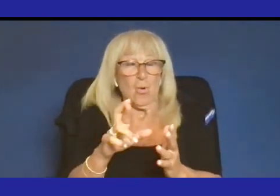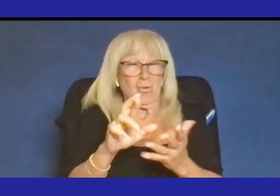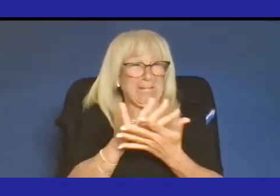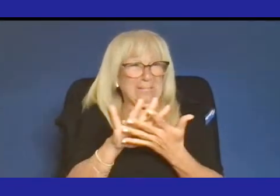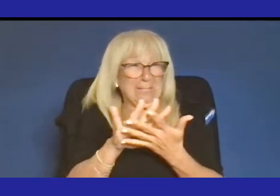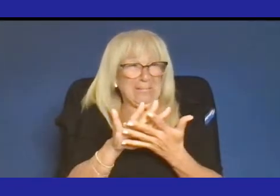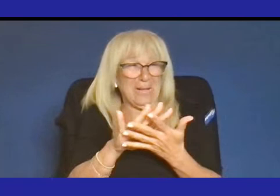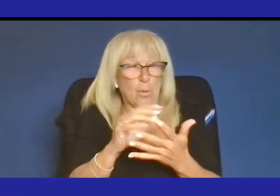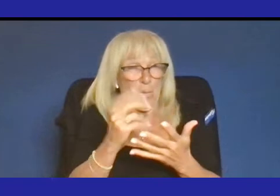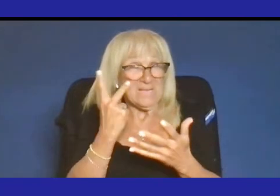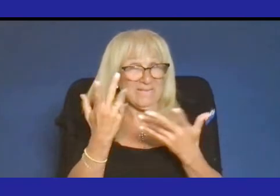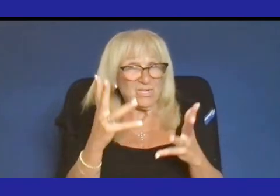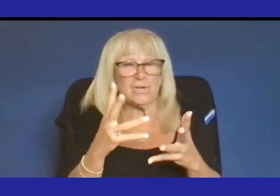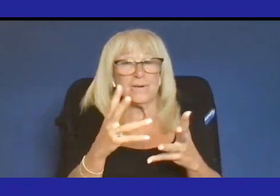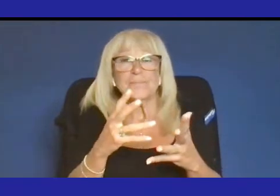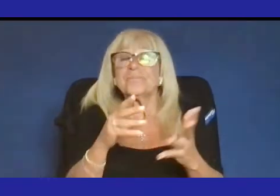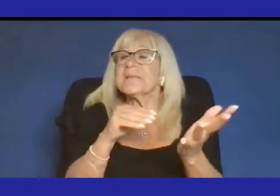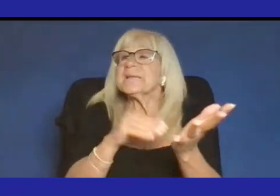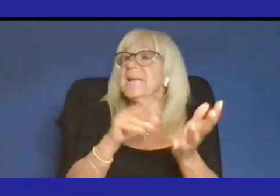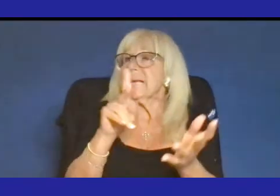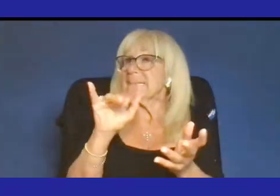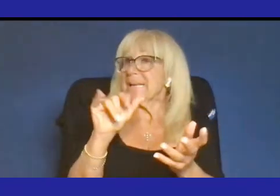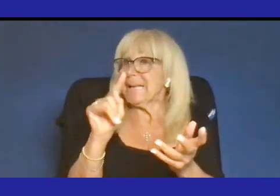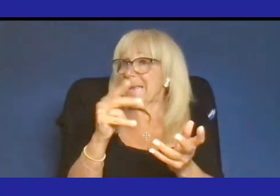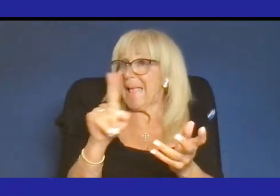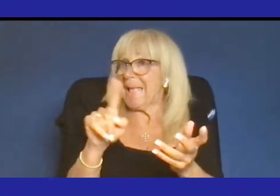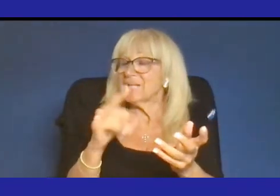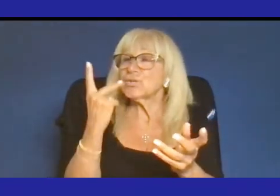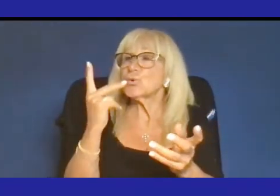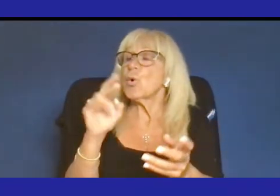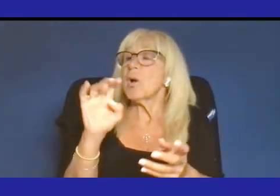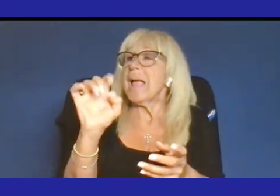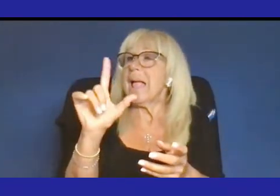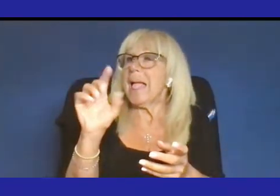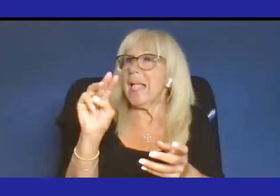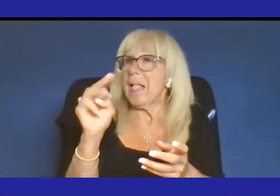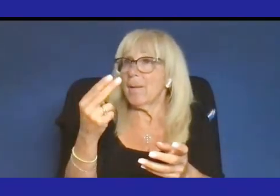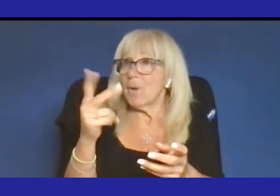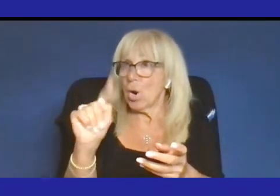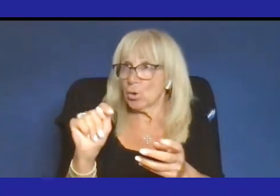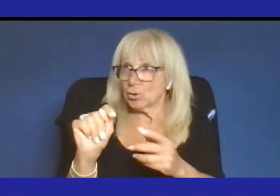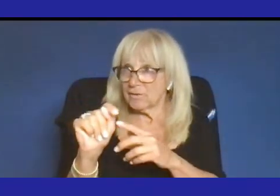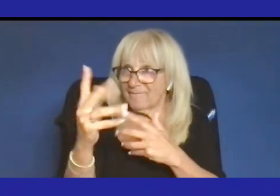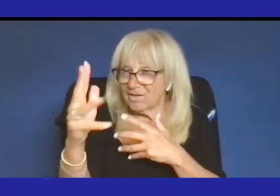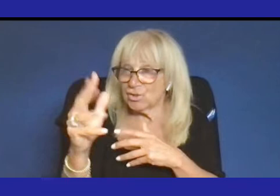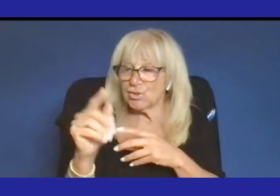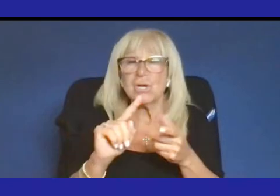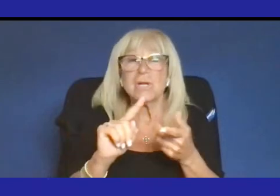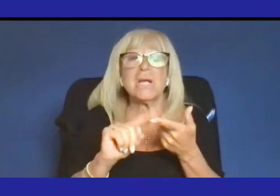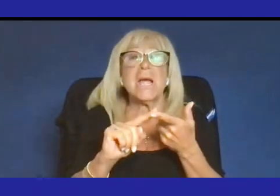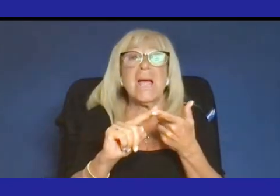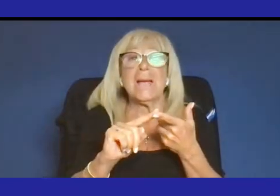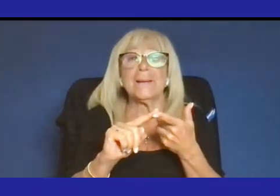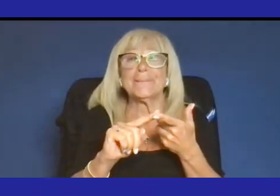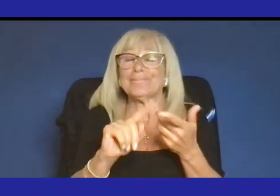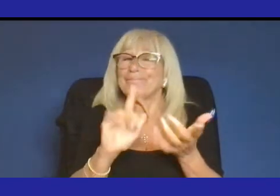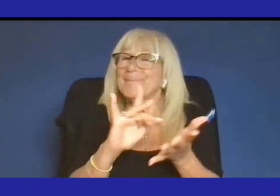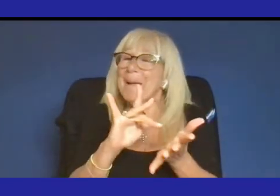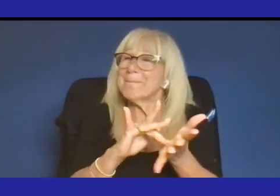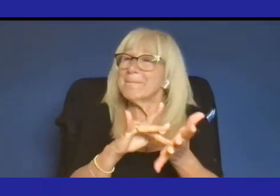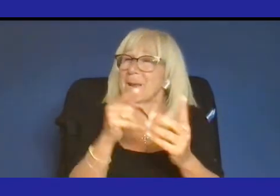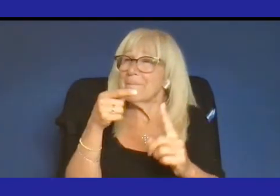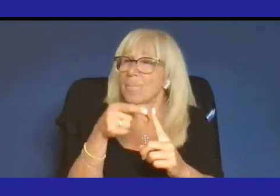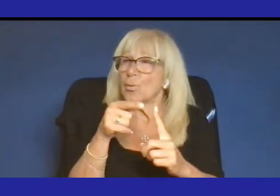it? Dr. Katz has seen the one from Elmhurst, and he has seen just a midpoint check-in for. Okay, well, when